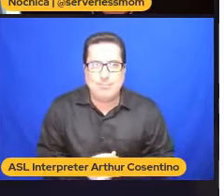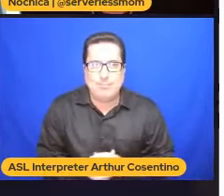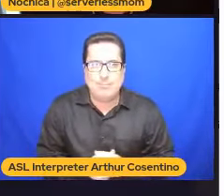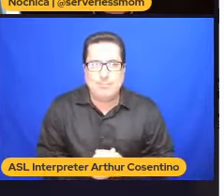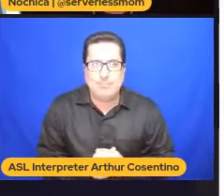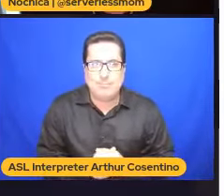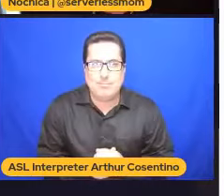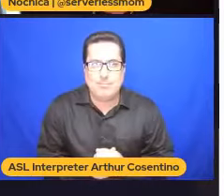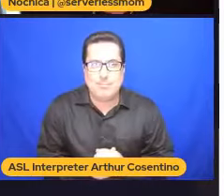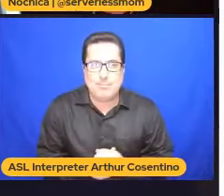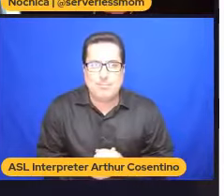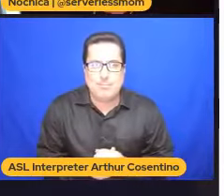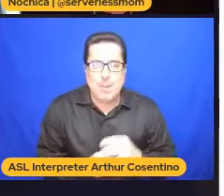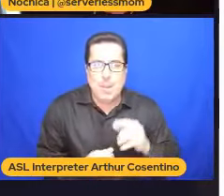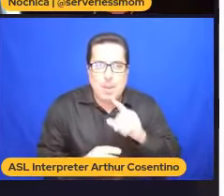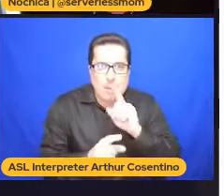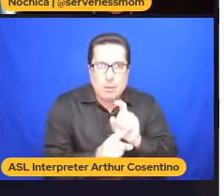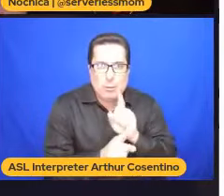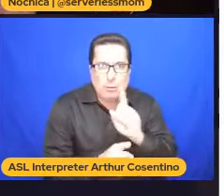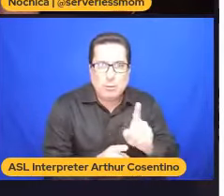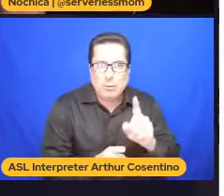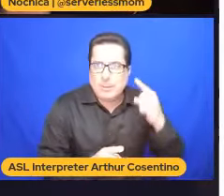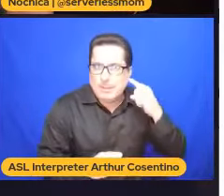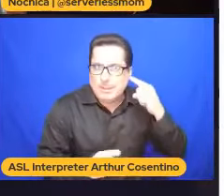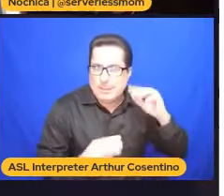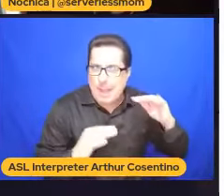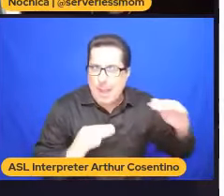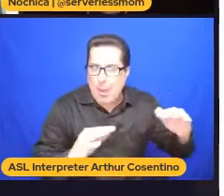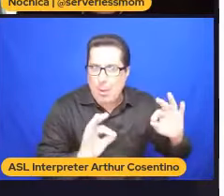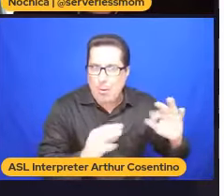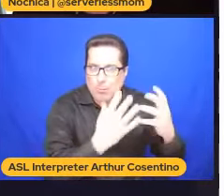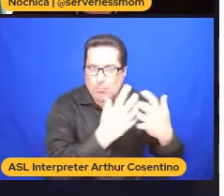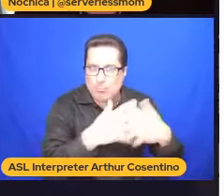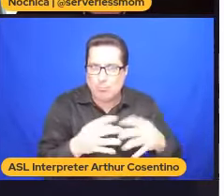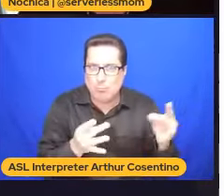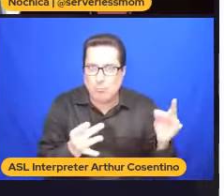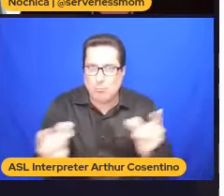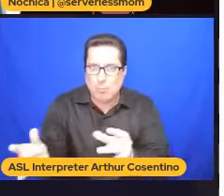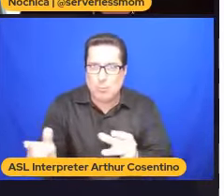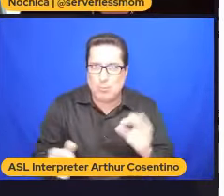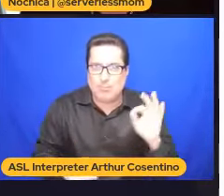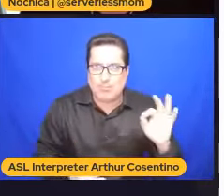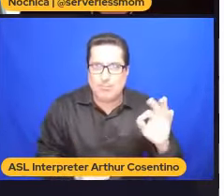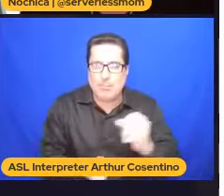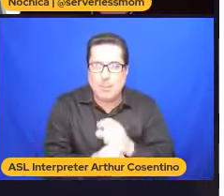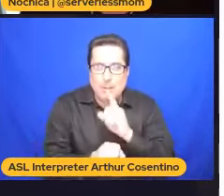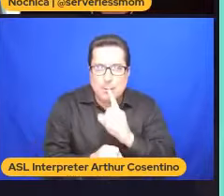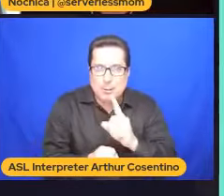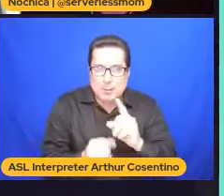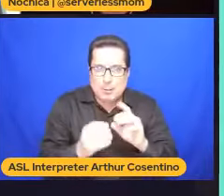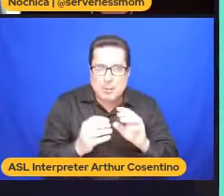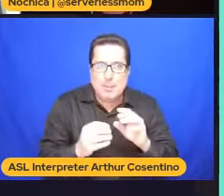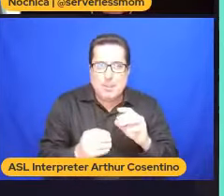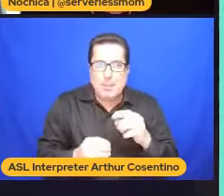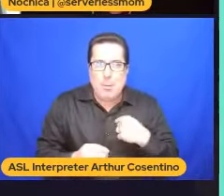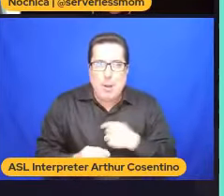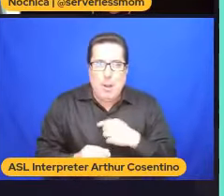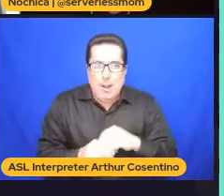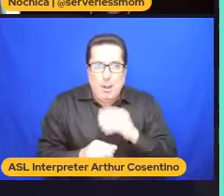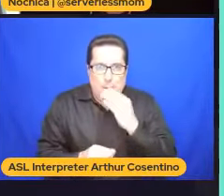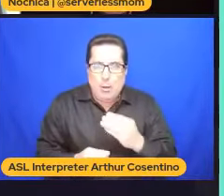And I hope we're working great, but I think, oh, great. We're in very good shape on my side. So hopefully we're in good shape.